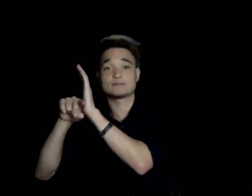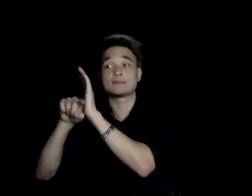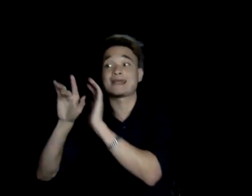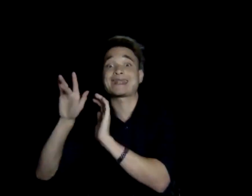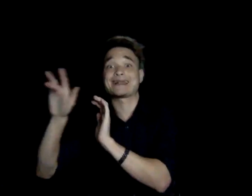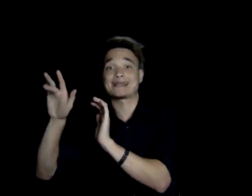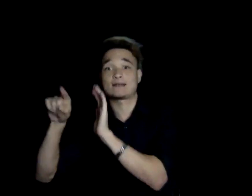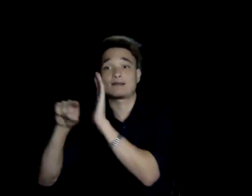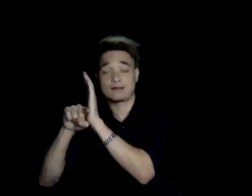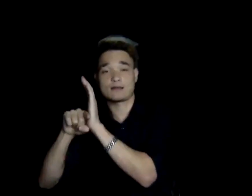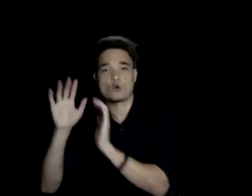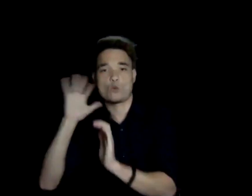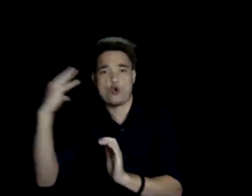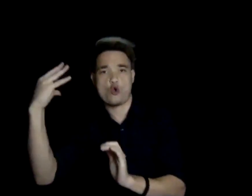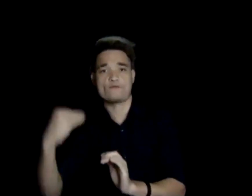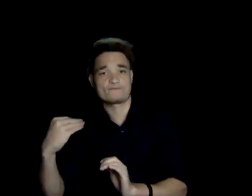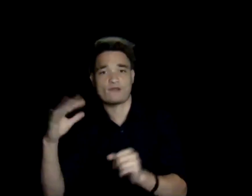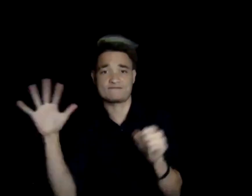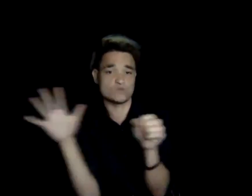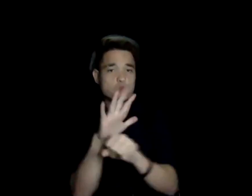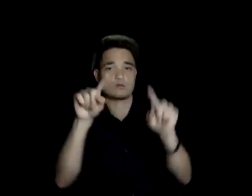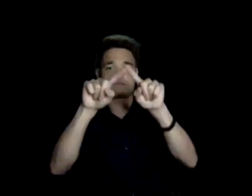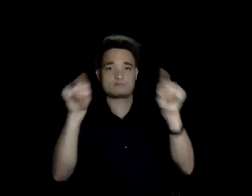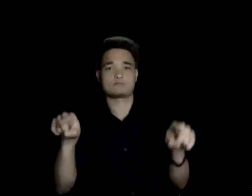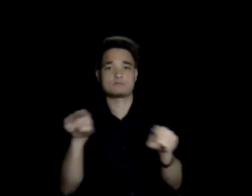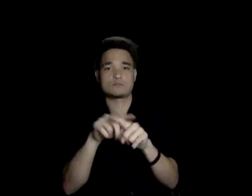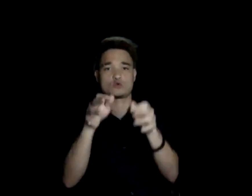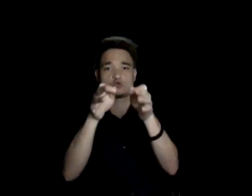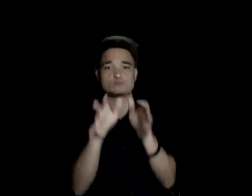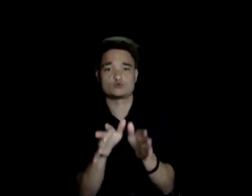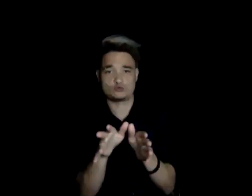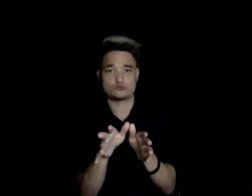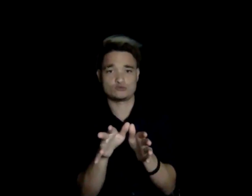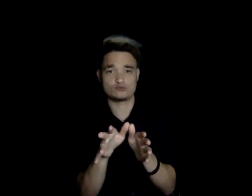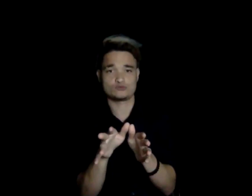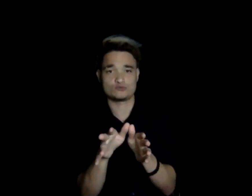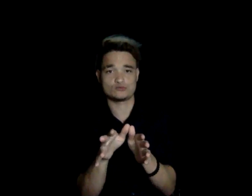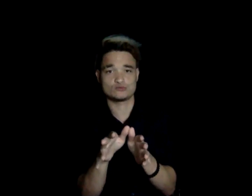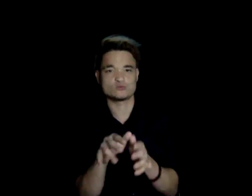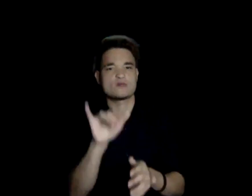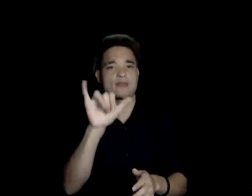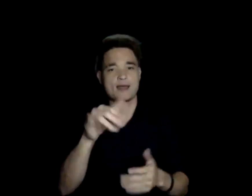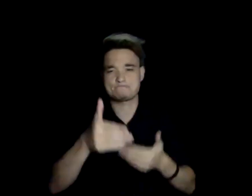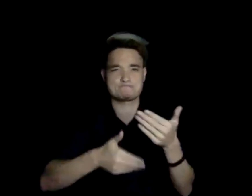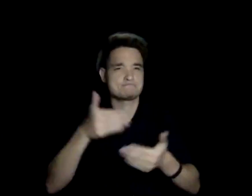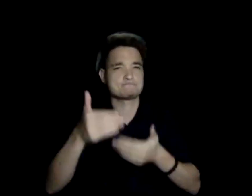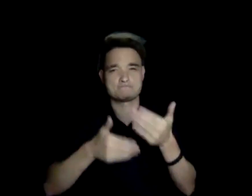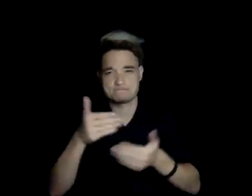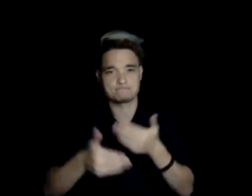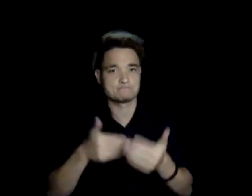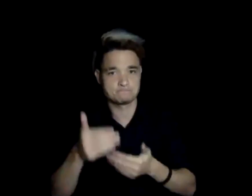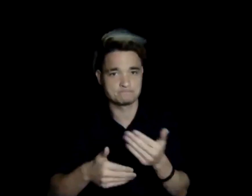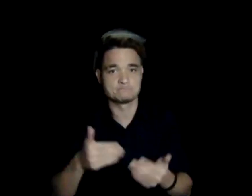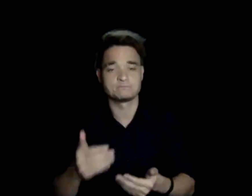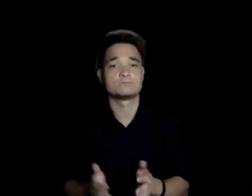can click on a little icon. It looks like a minus, and then that will remove your box so you can